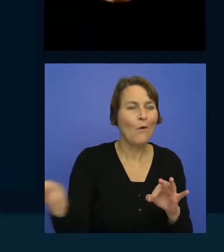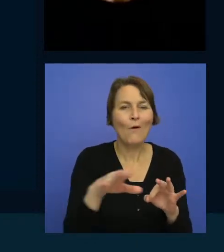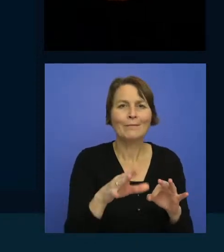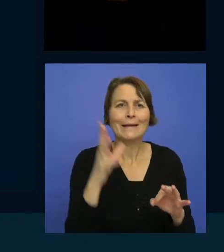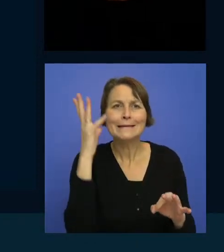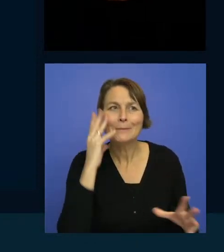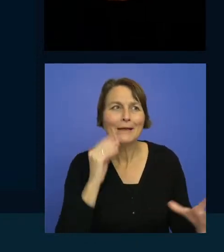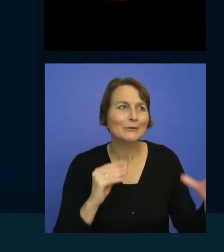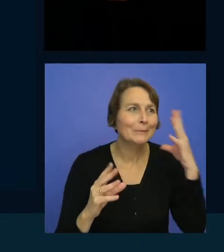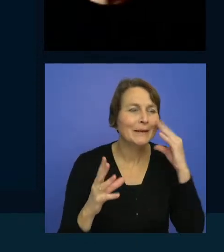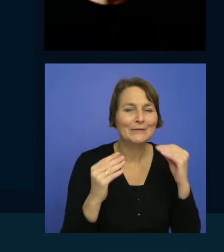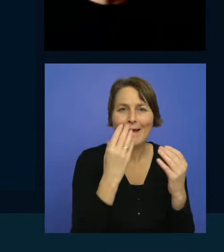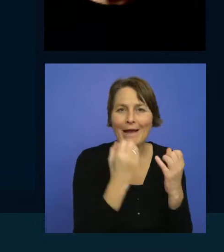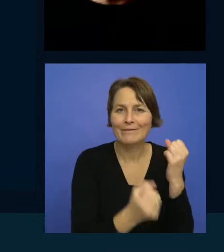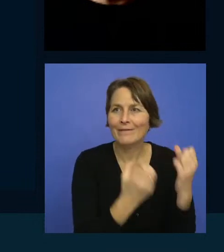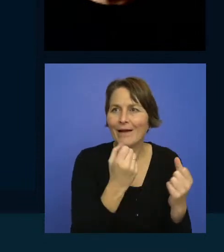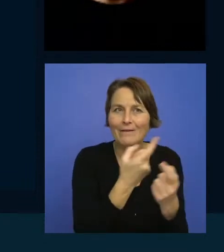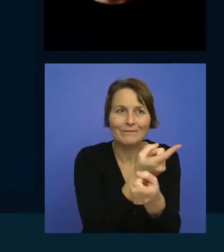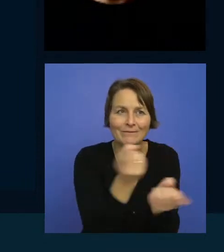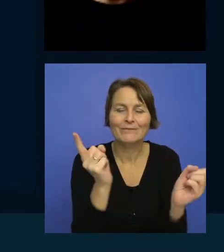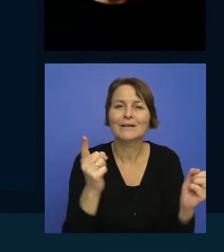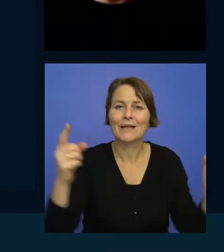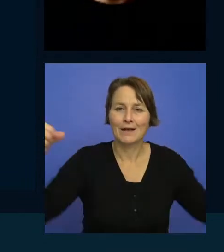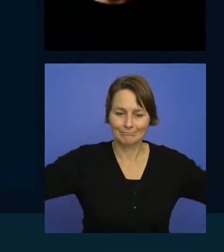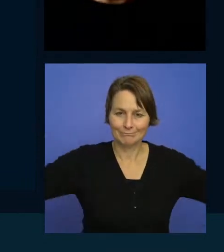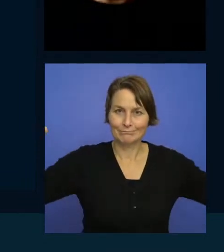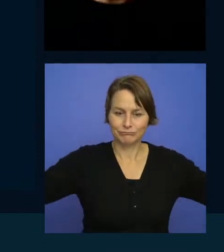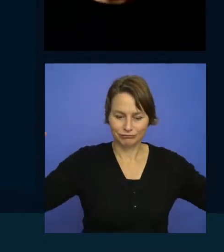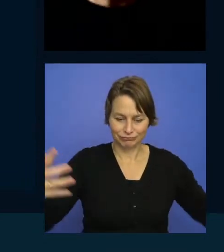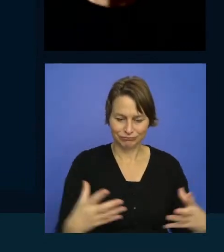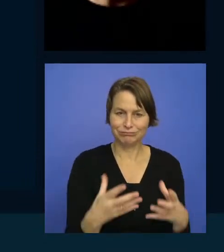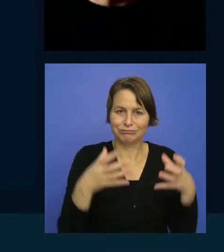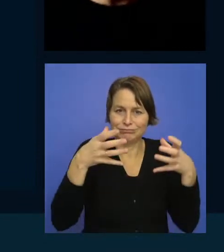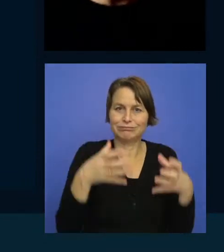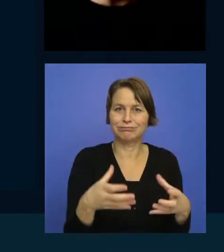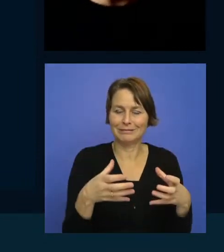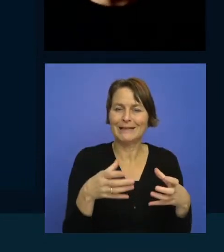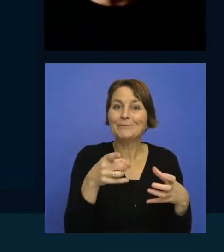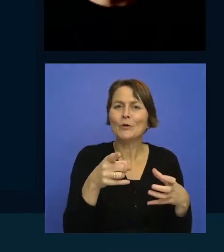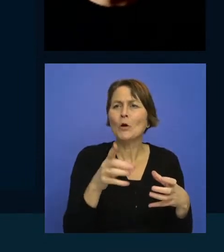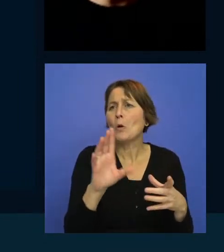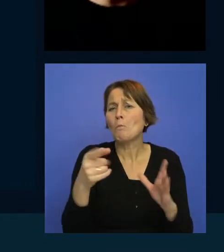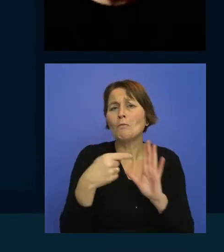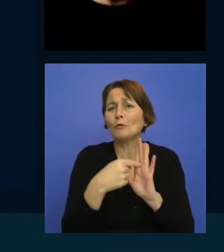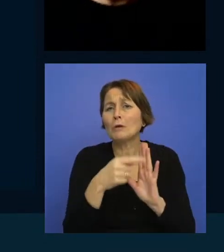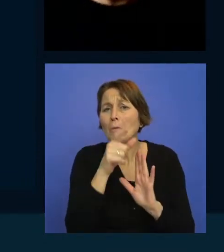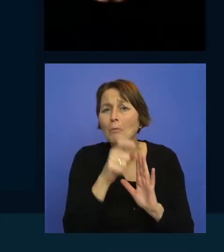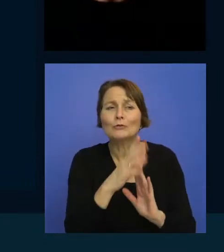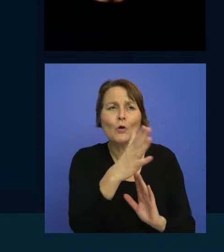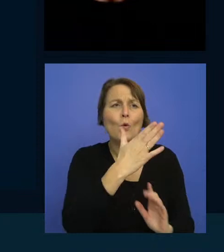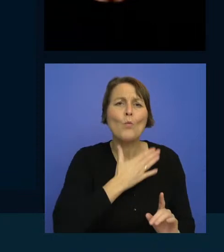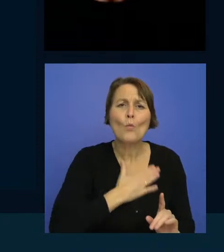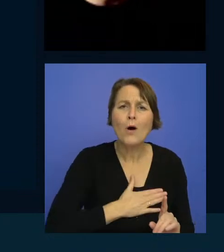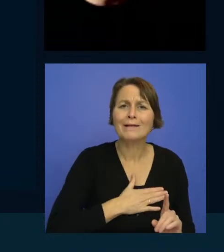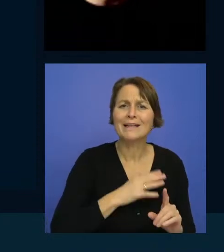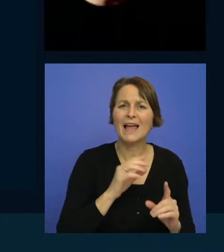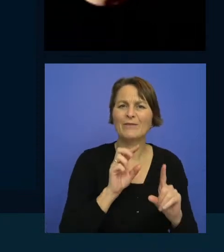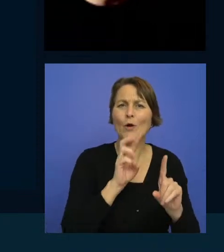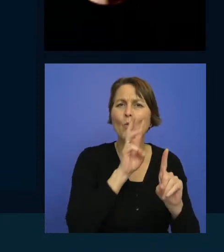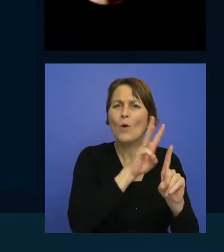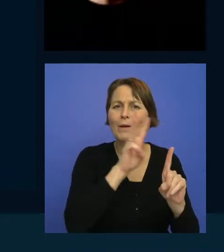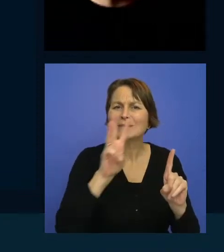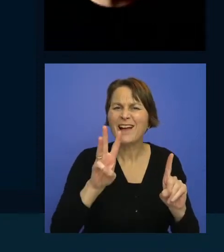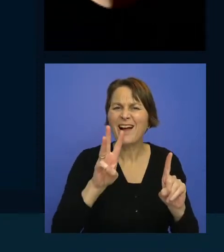has some ambition towards creating an e-commerce site, a mobile experience, just given the